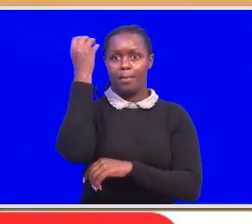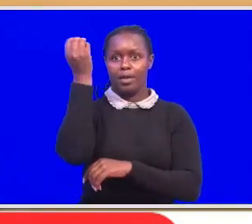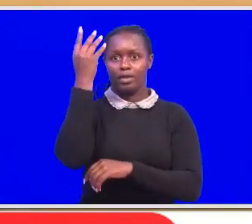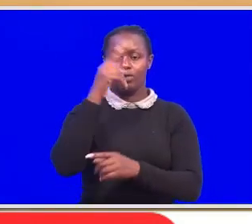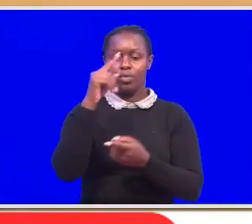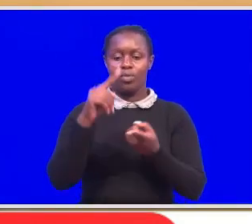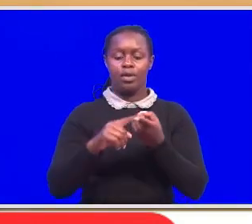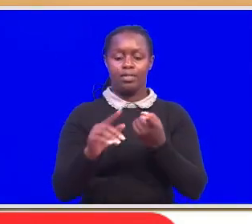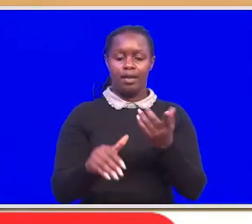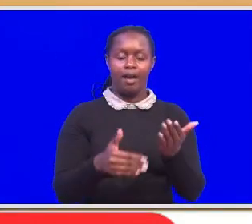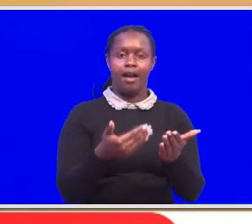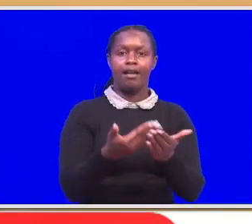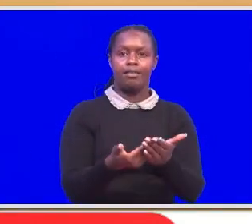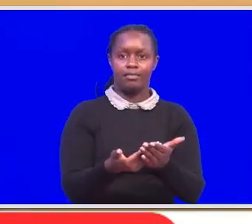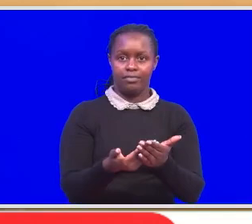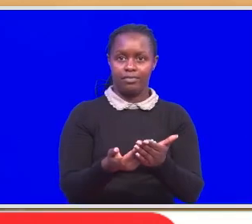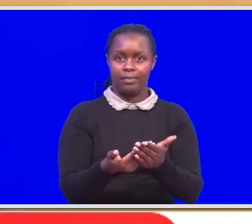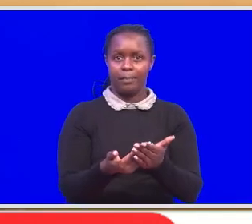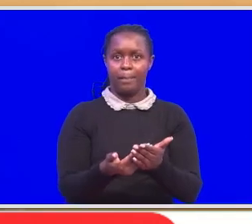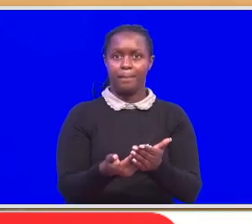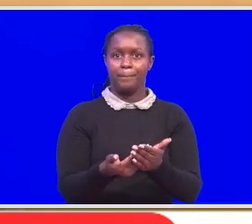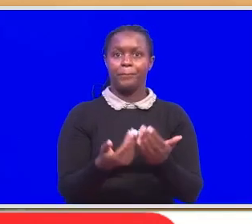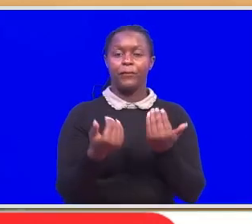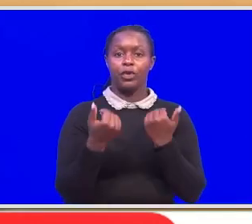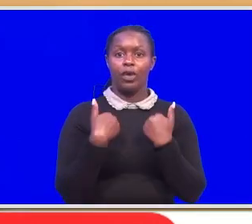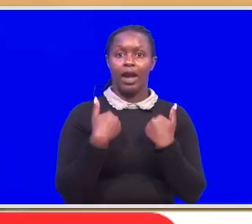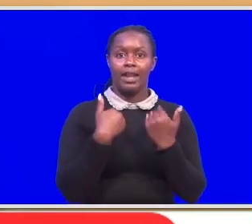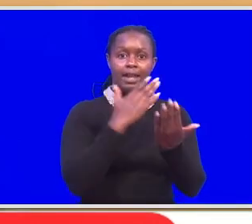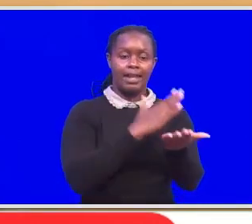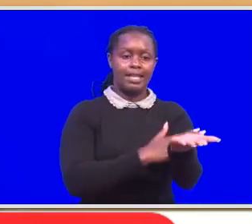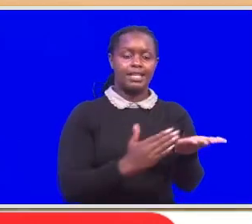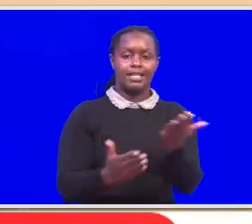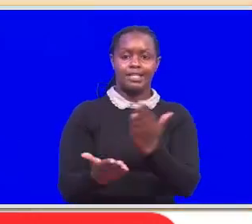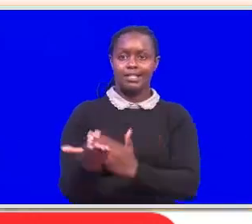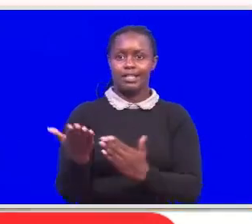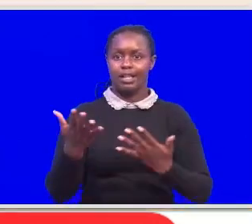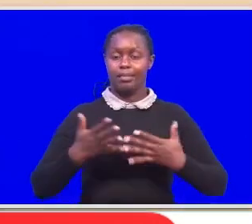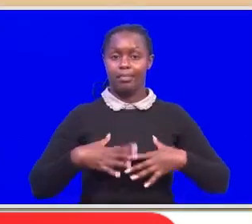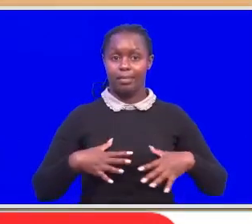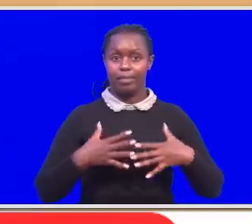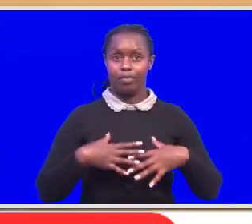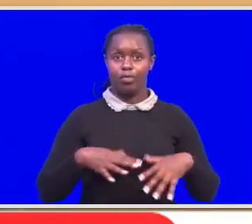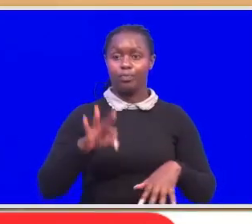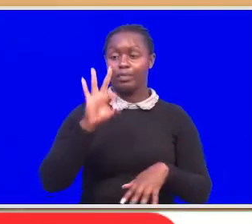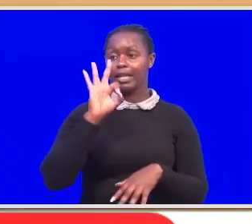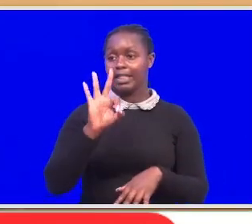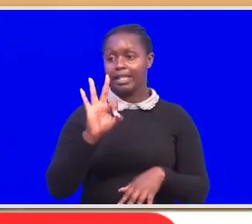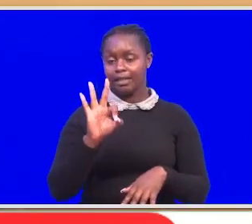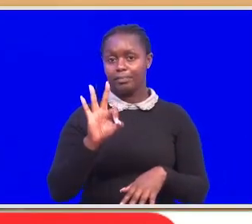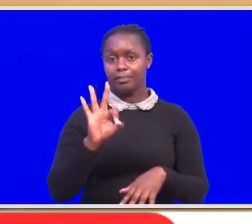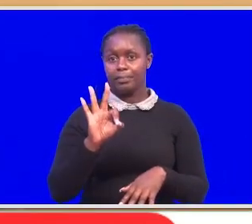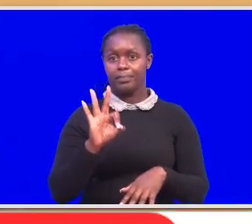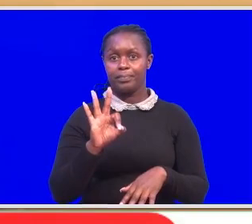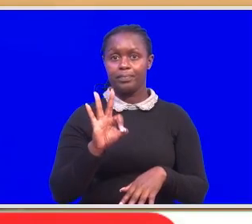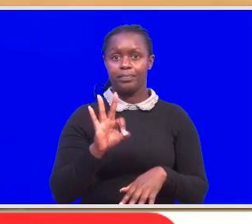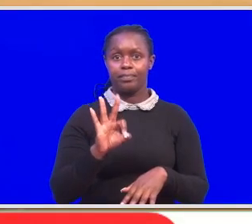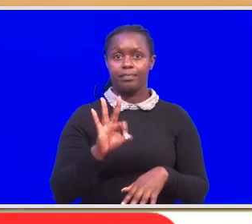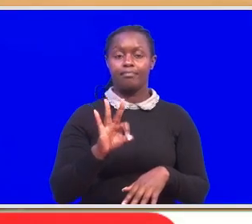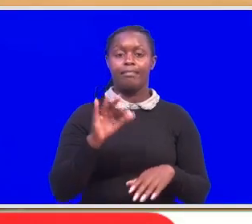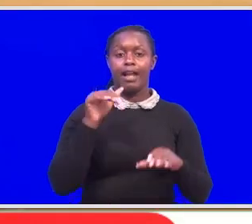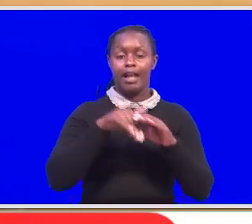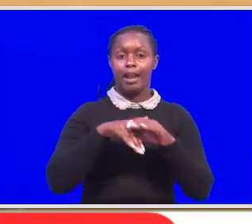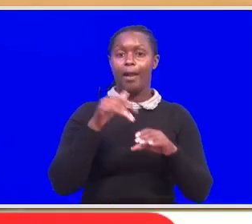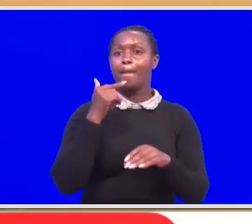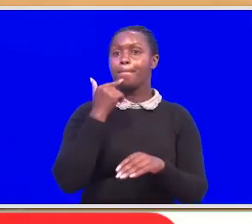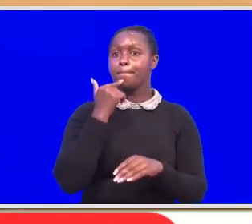there were injured travelers. Three were taken to Moi referral